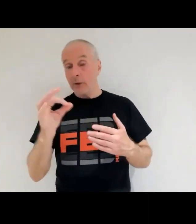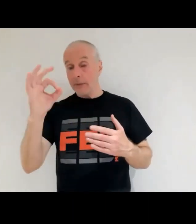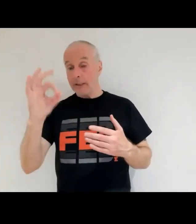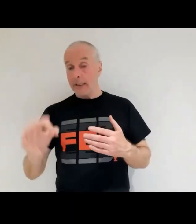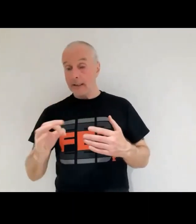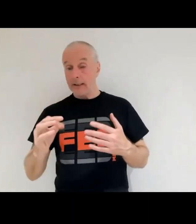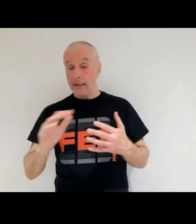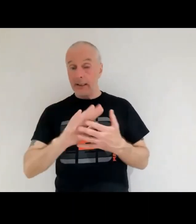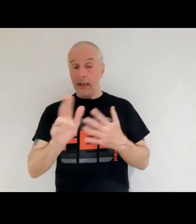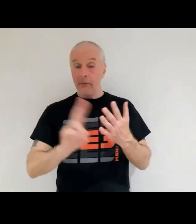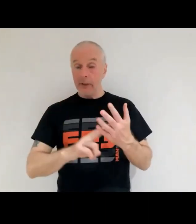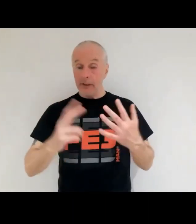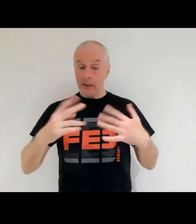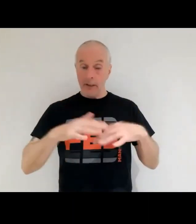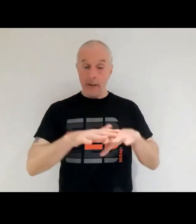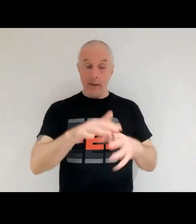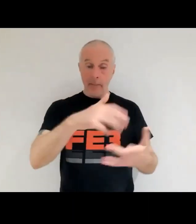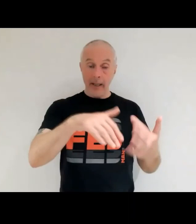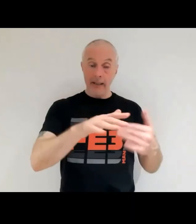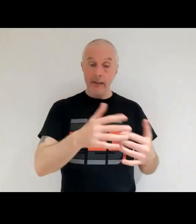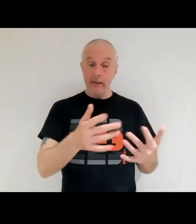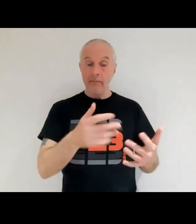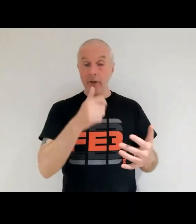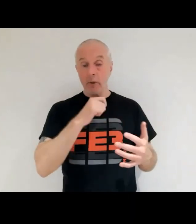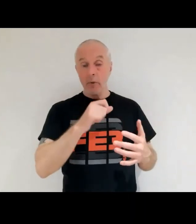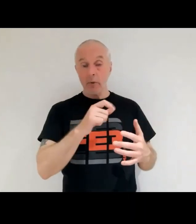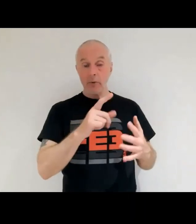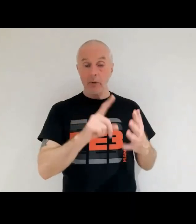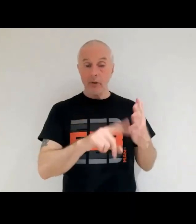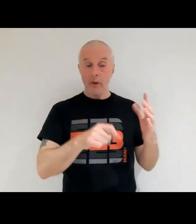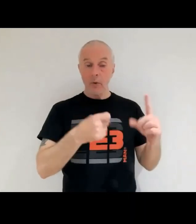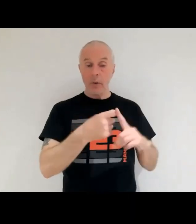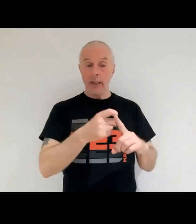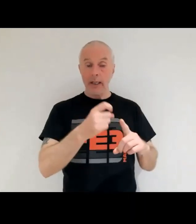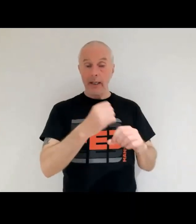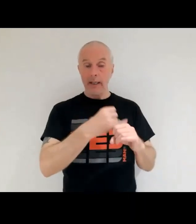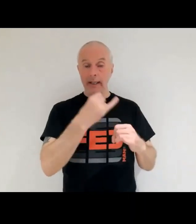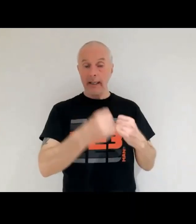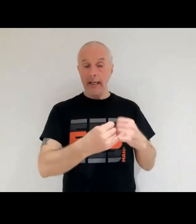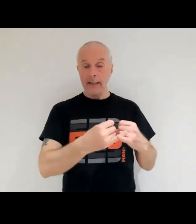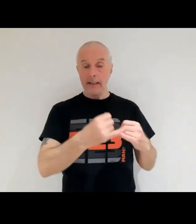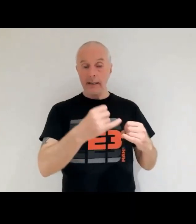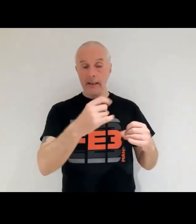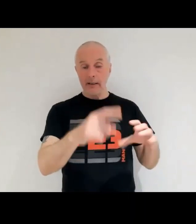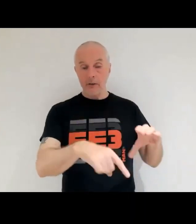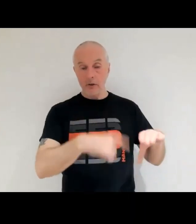blend in some of the UK gas turbine power stations?